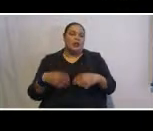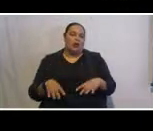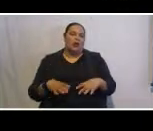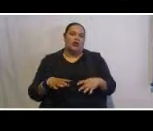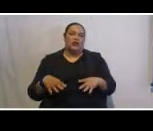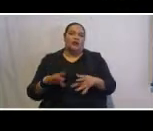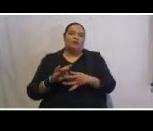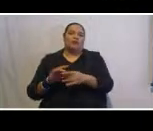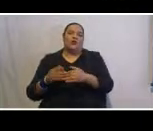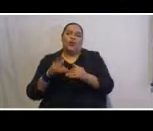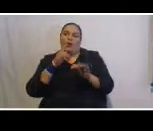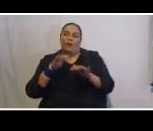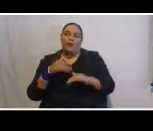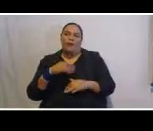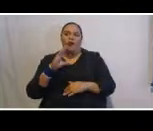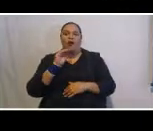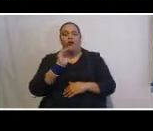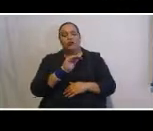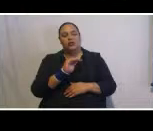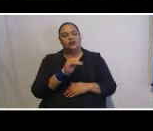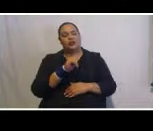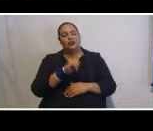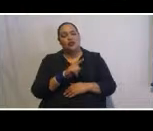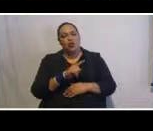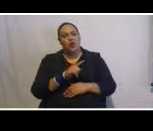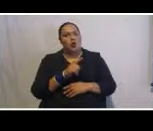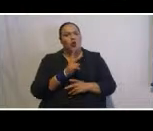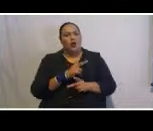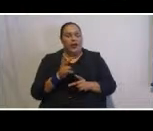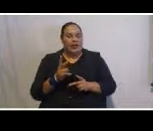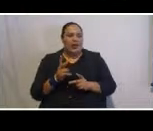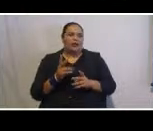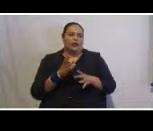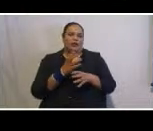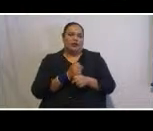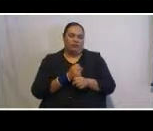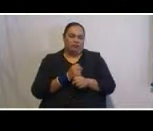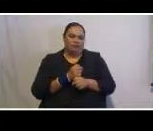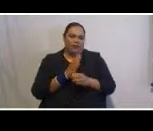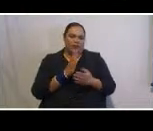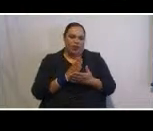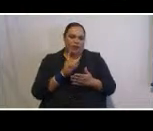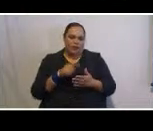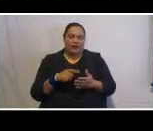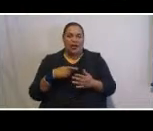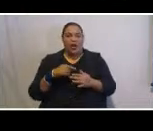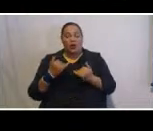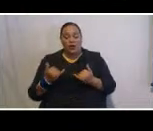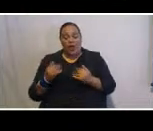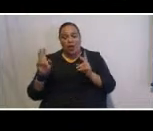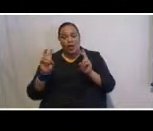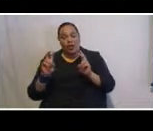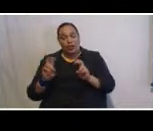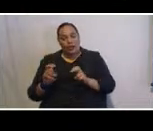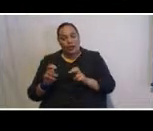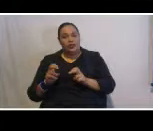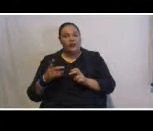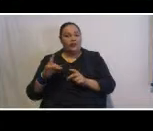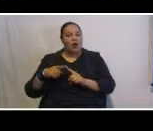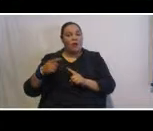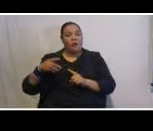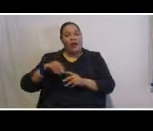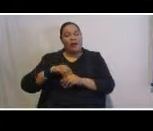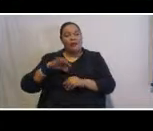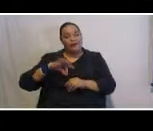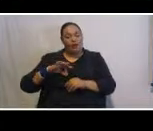public. We've been asked to tighten your belts one last time. Our current energy crisis, the supply and affordability, is